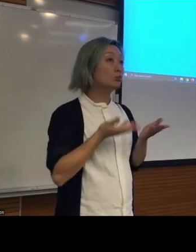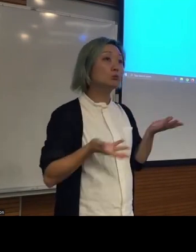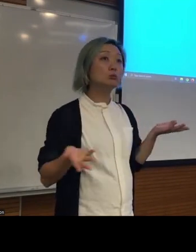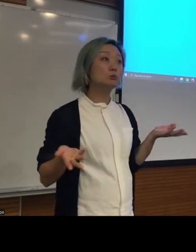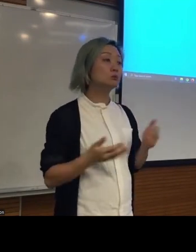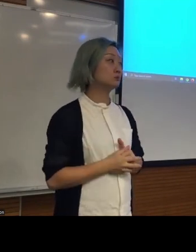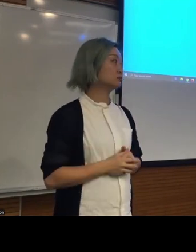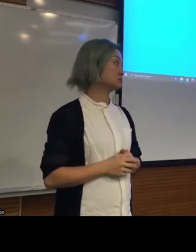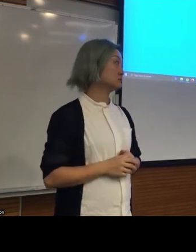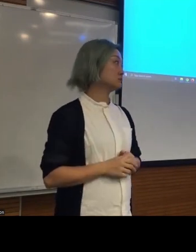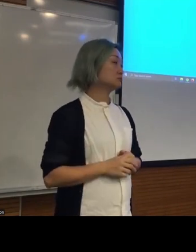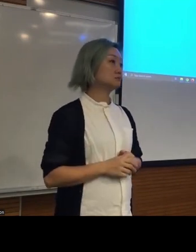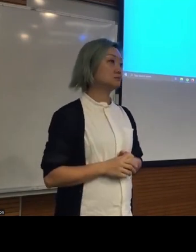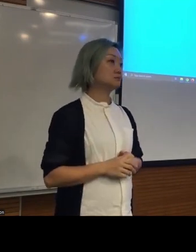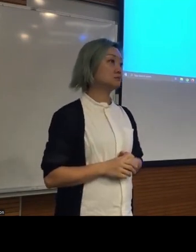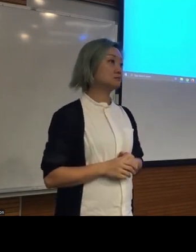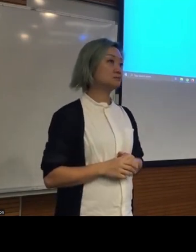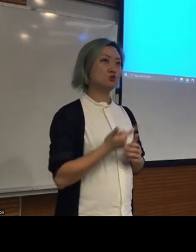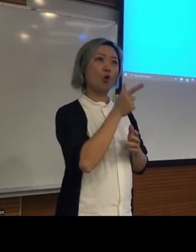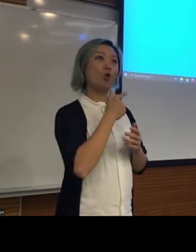A lot of thank yous.